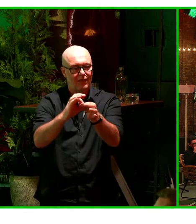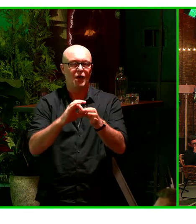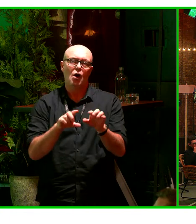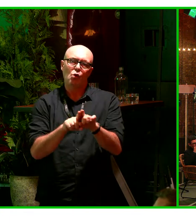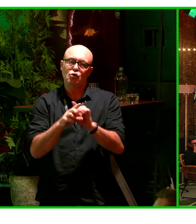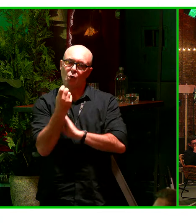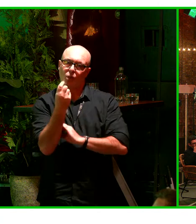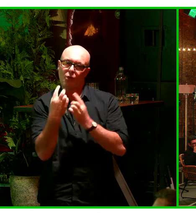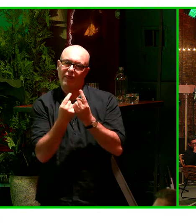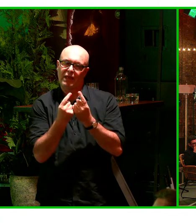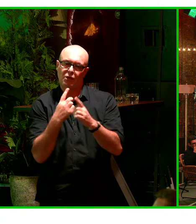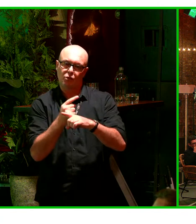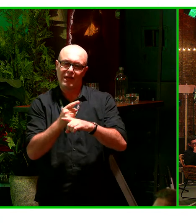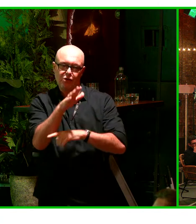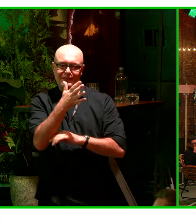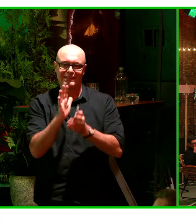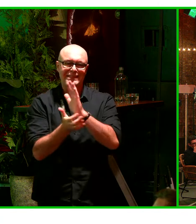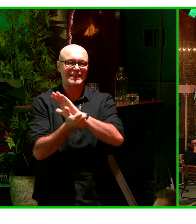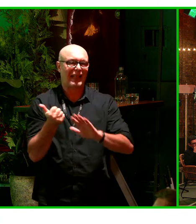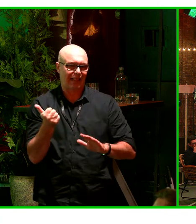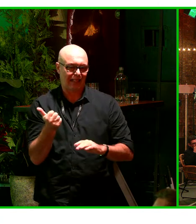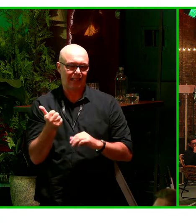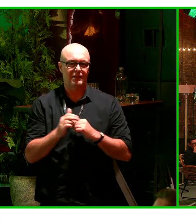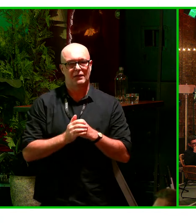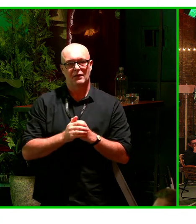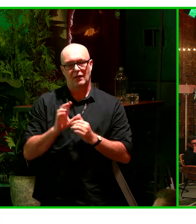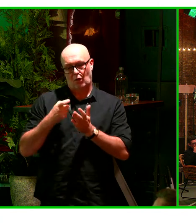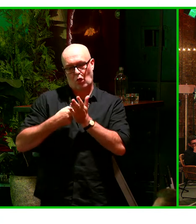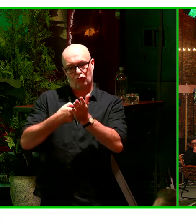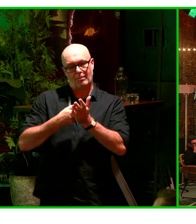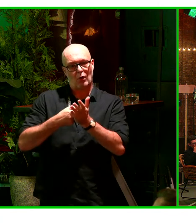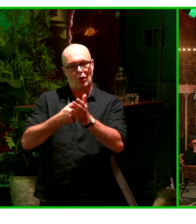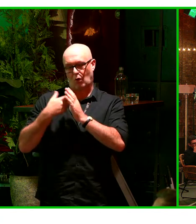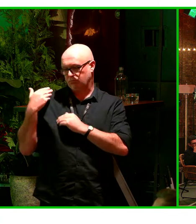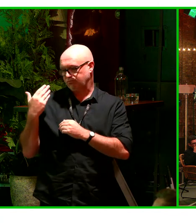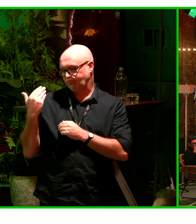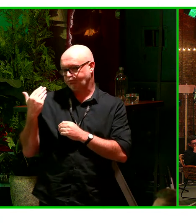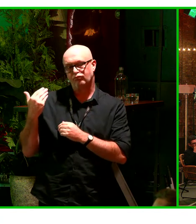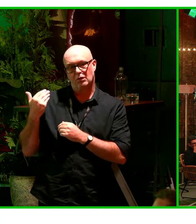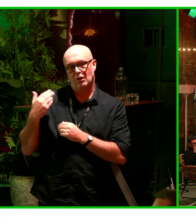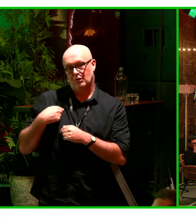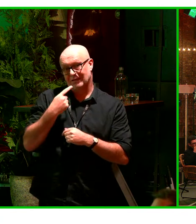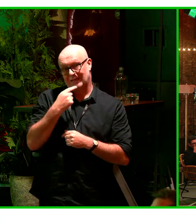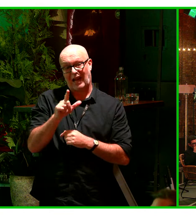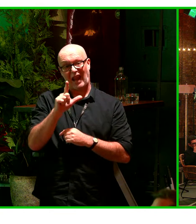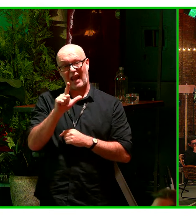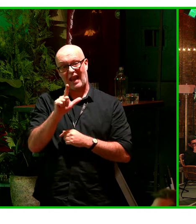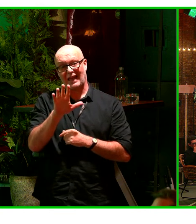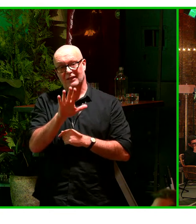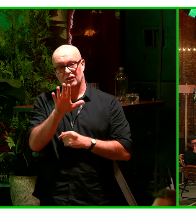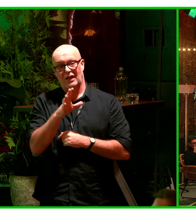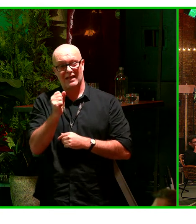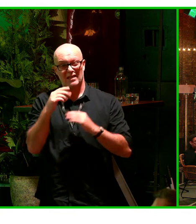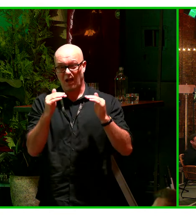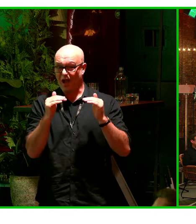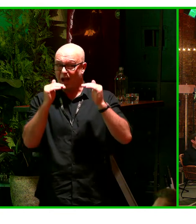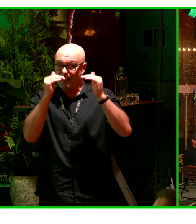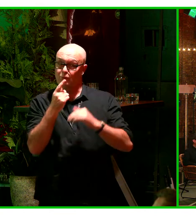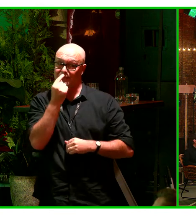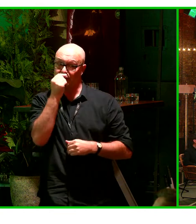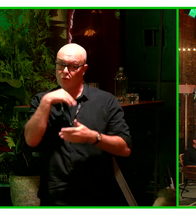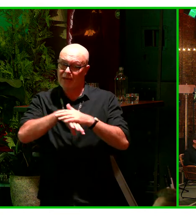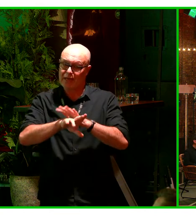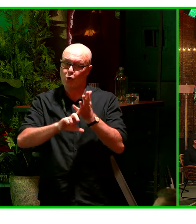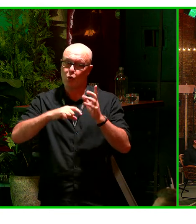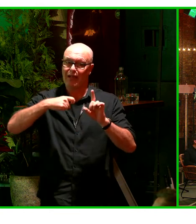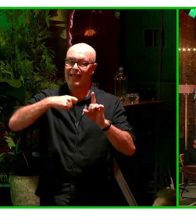skills. So the LGA published a report not very long ago saying that Lancashire had the highest UK potential for new low carbon